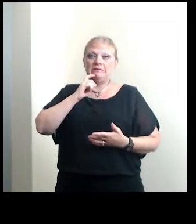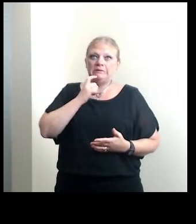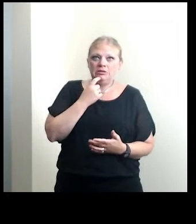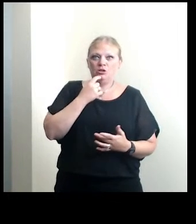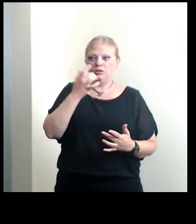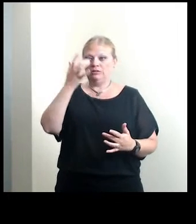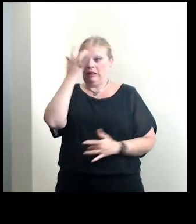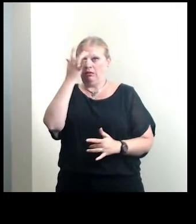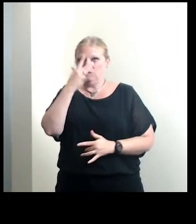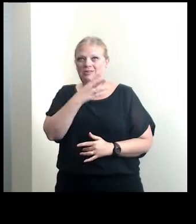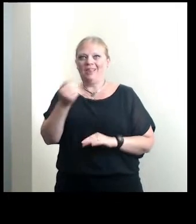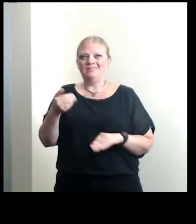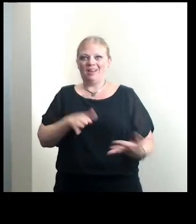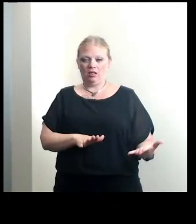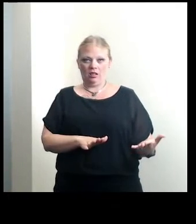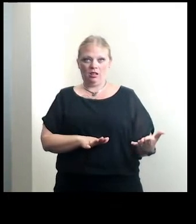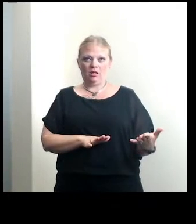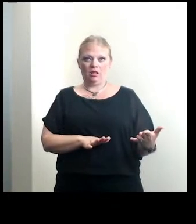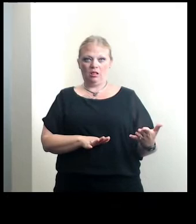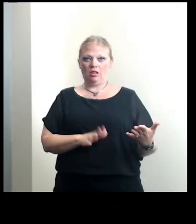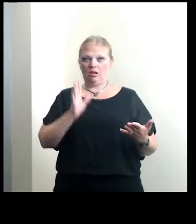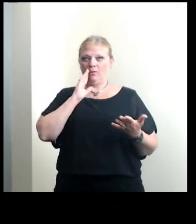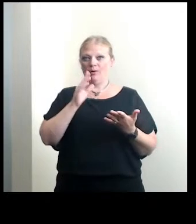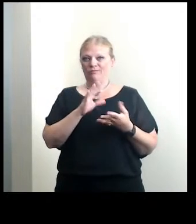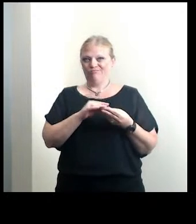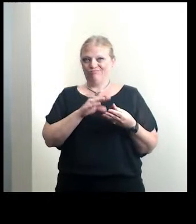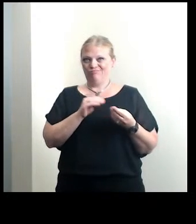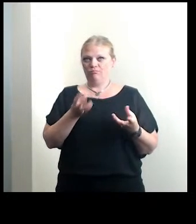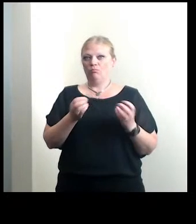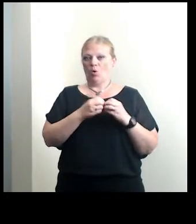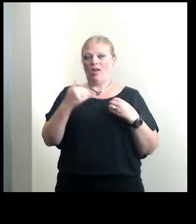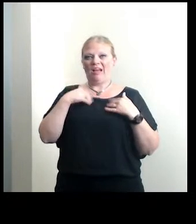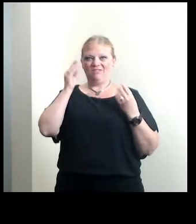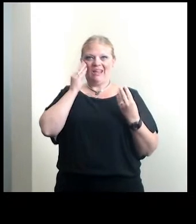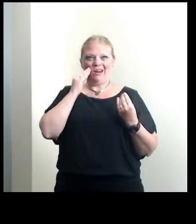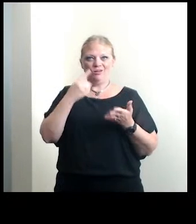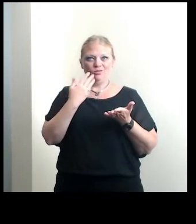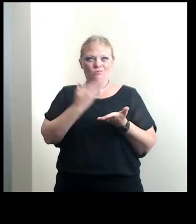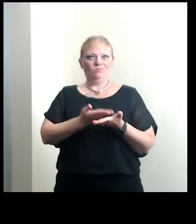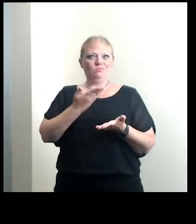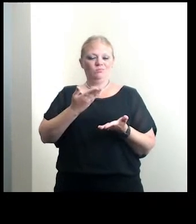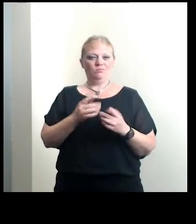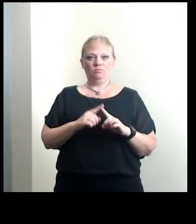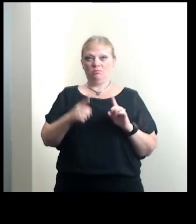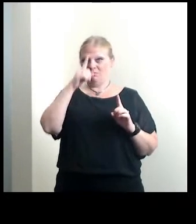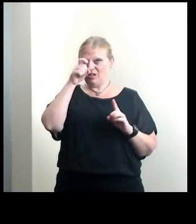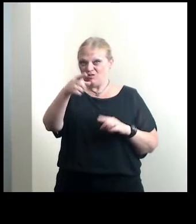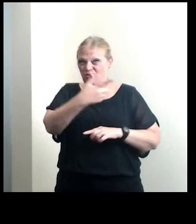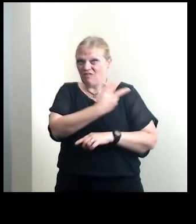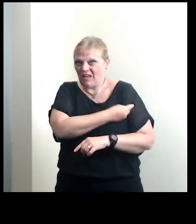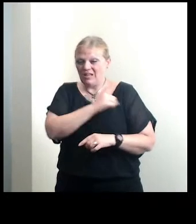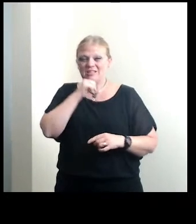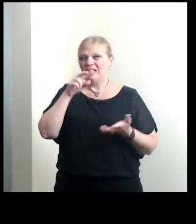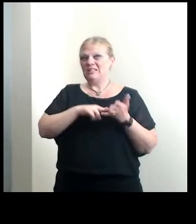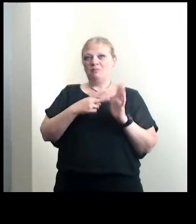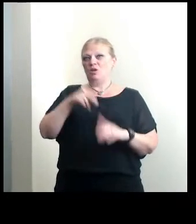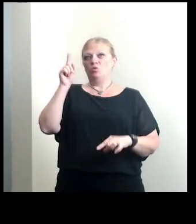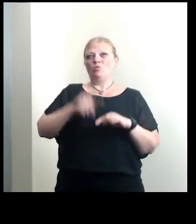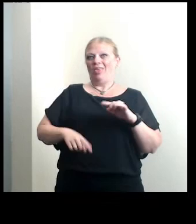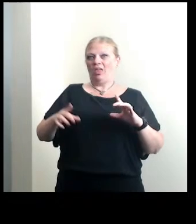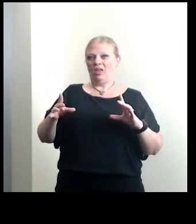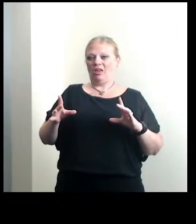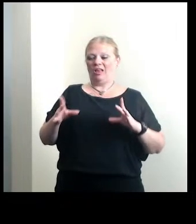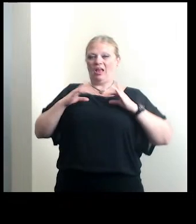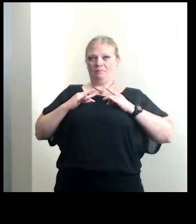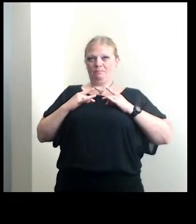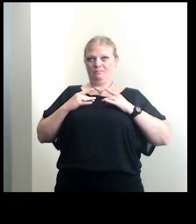and death. And as we'll talk about more, we've got the data to show that. But just because you're vaccinated doesn't mean you couldn't catch it.